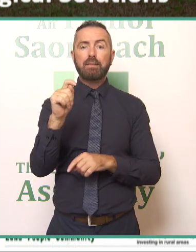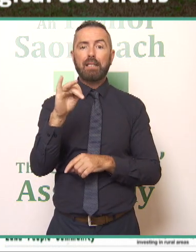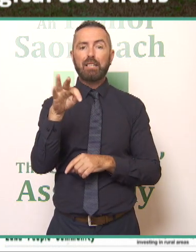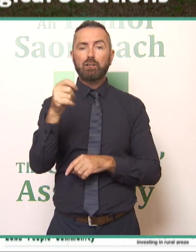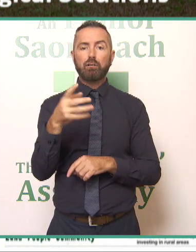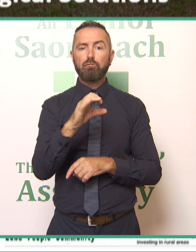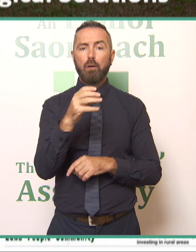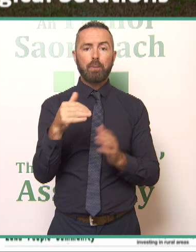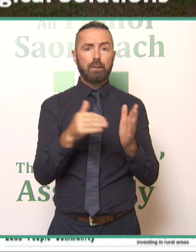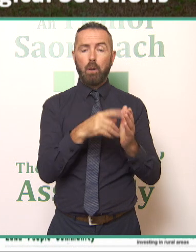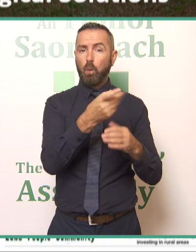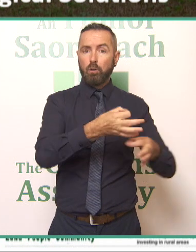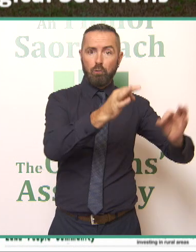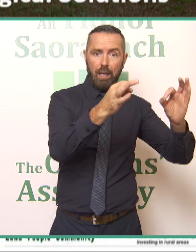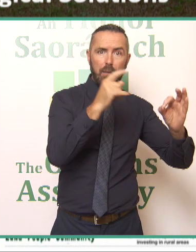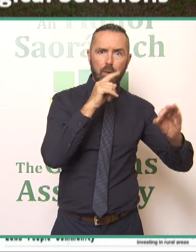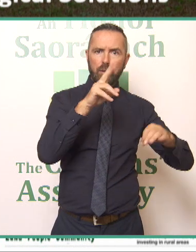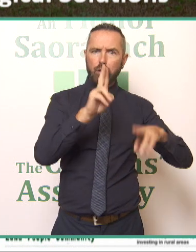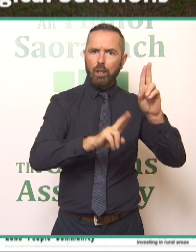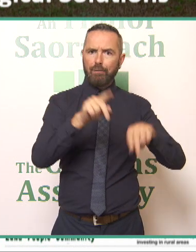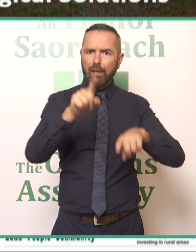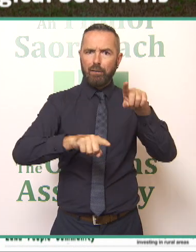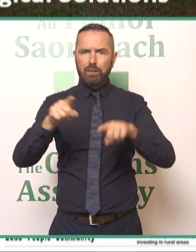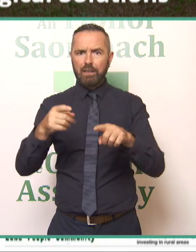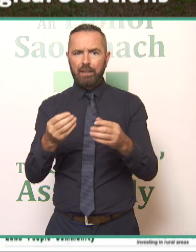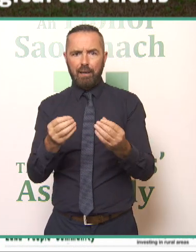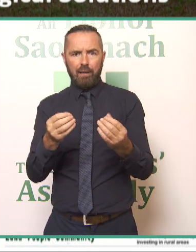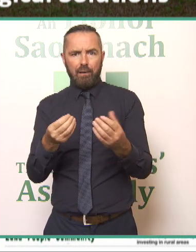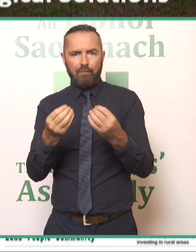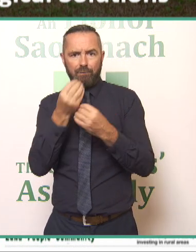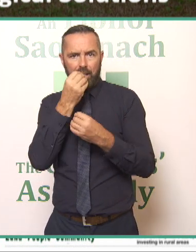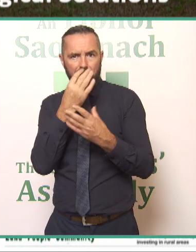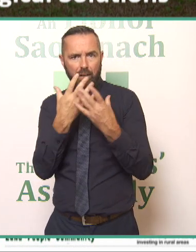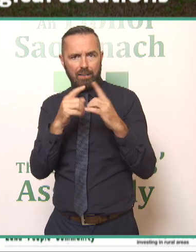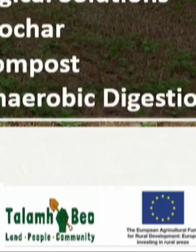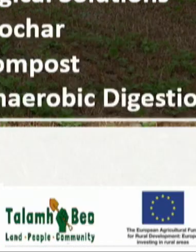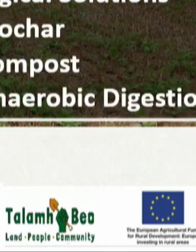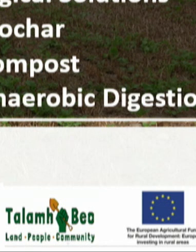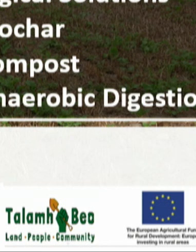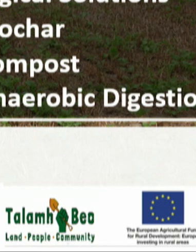crop, great, monoculture, but let's have diversity. Let's feed lots of things. We can create a crop and look